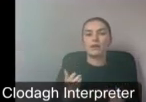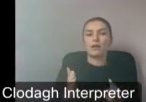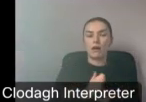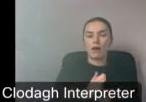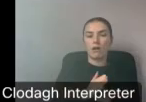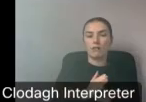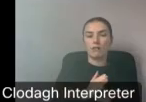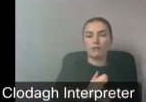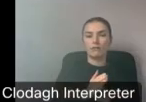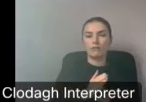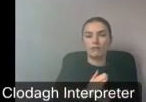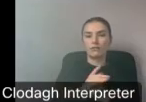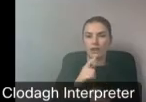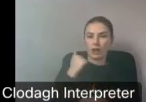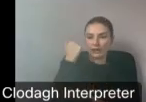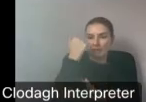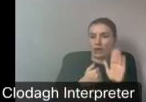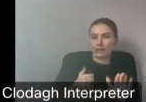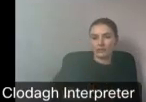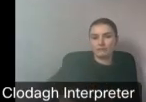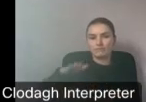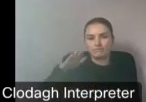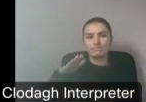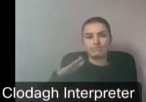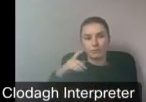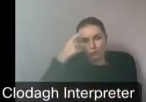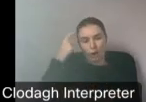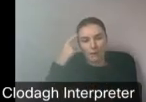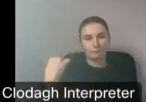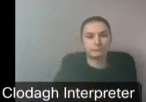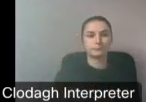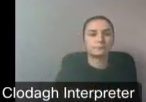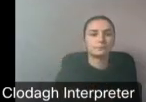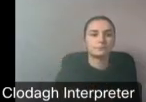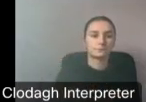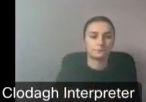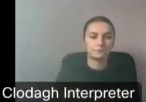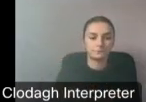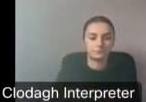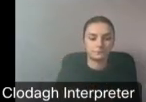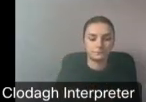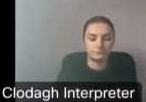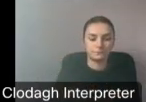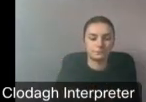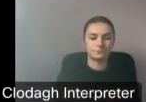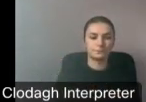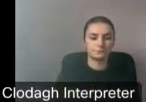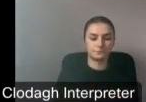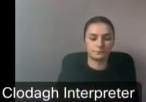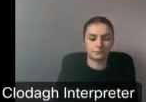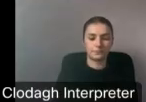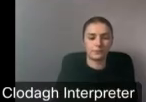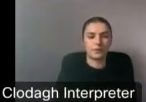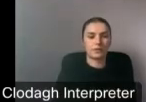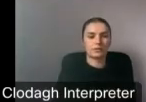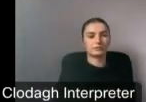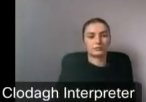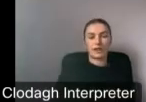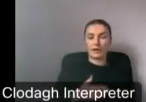that arise from the experiences of childhood trauma. Emotional problems. Childhood experiences underlie chronic